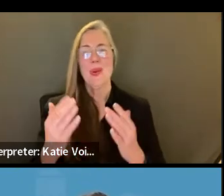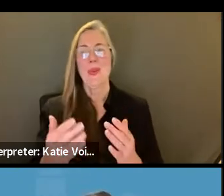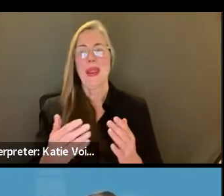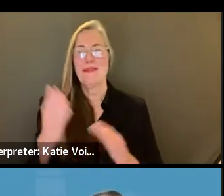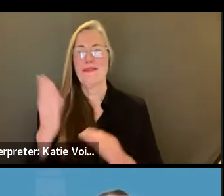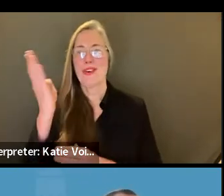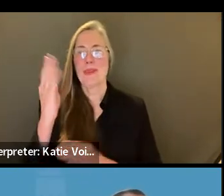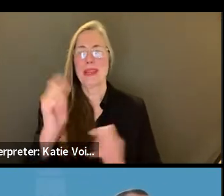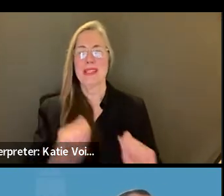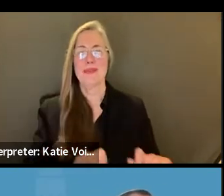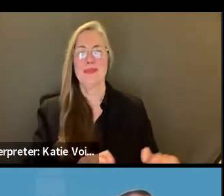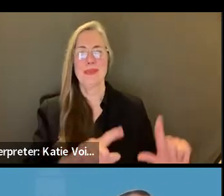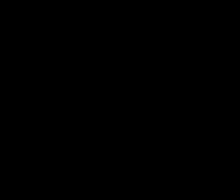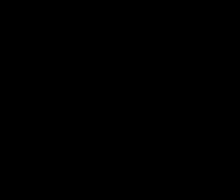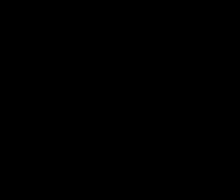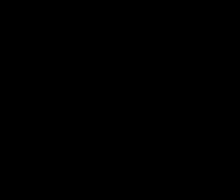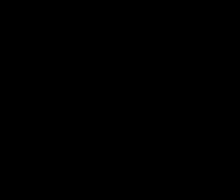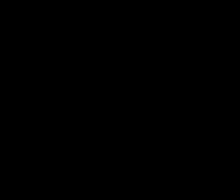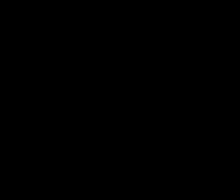presentation. Okay.